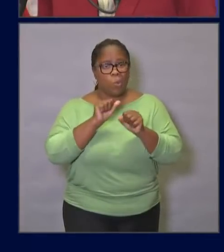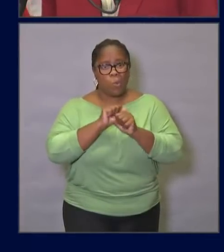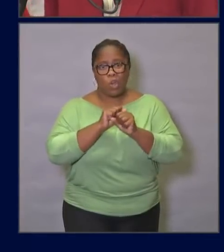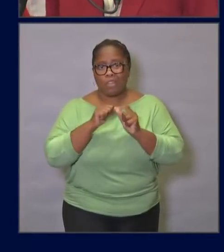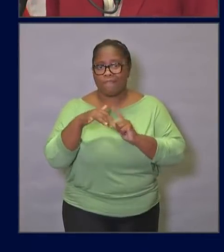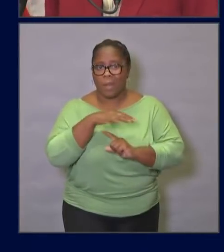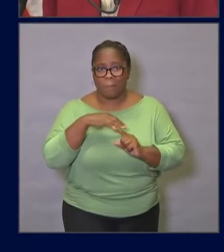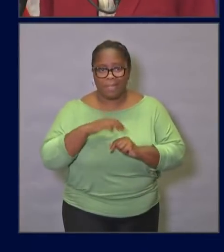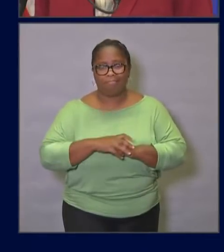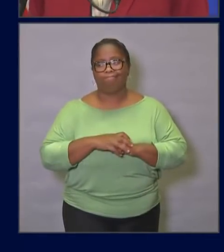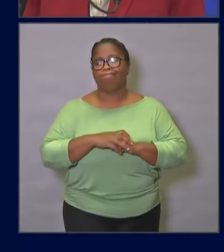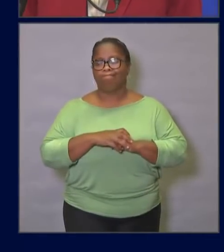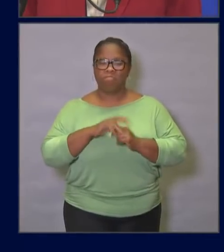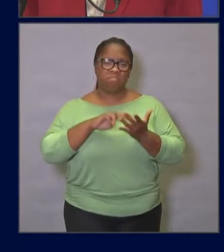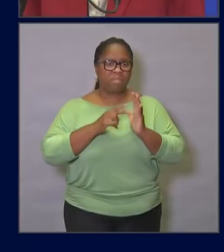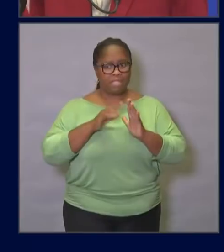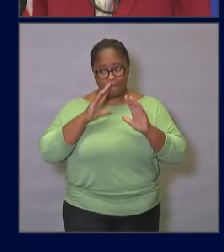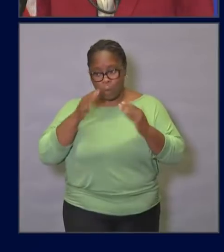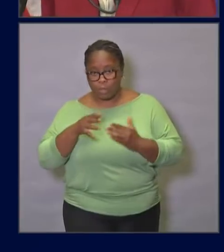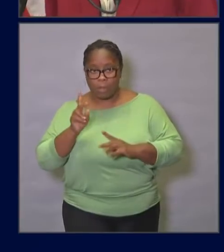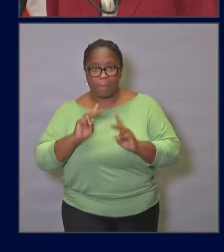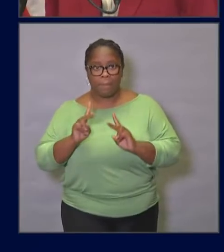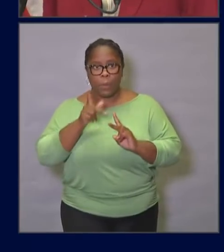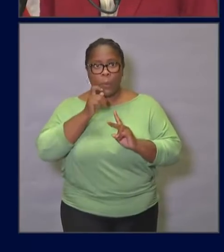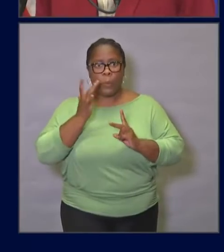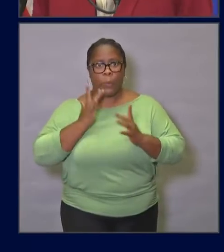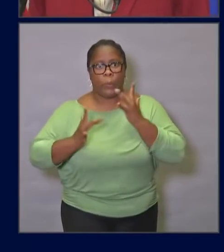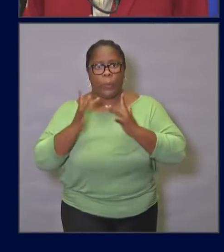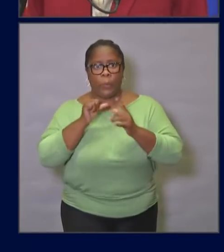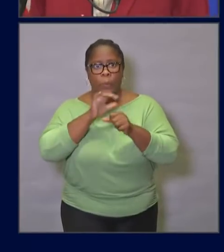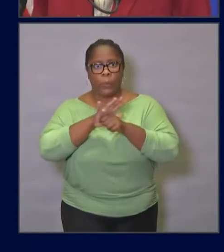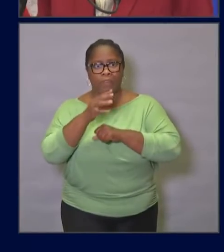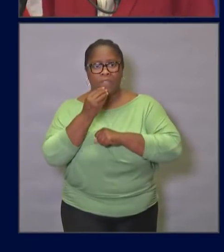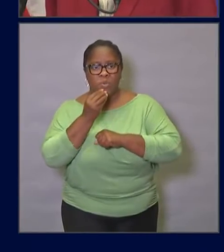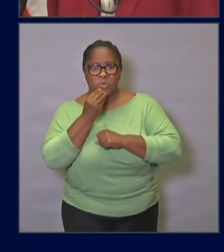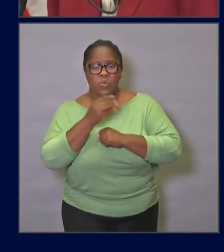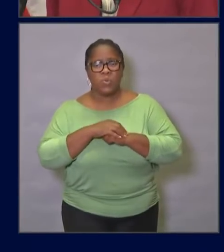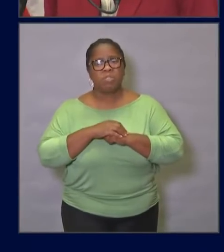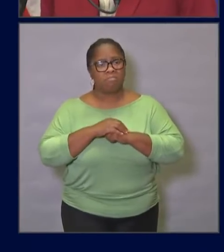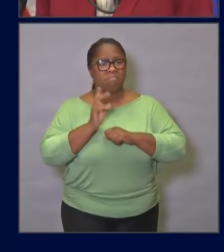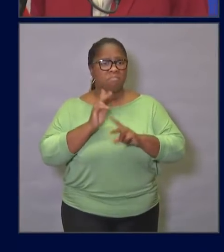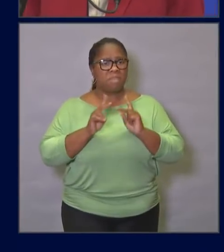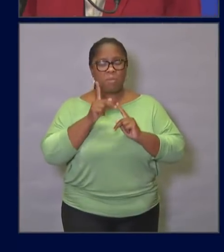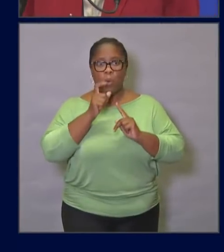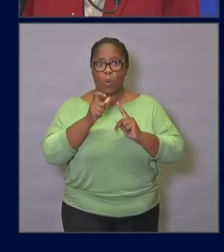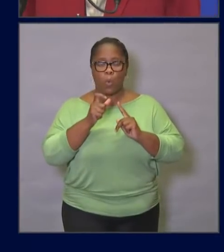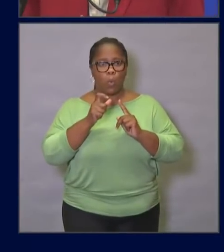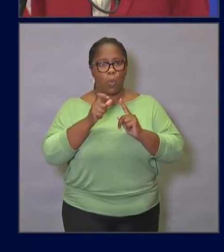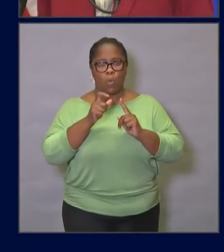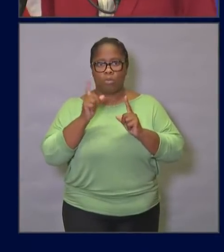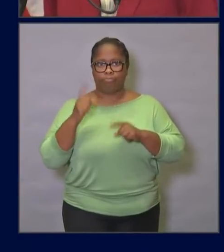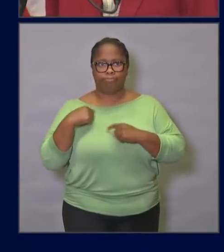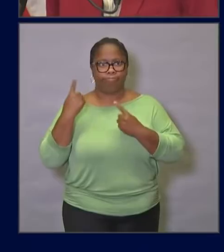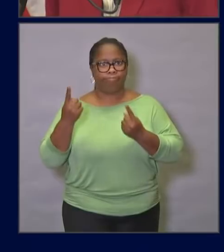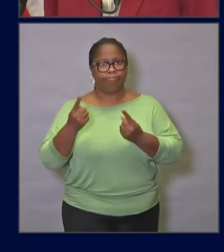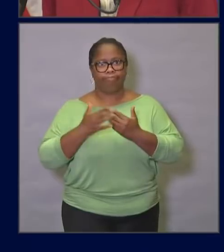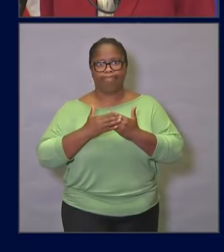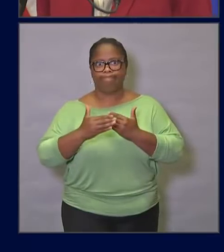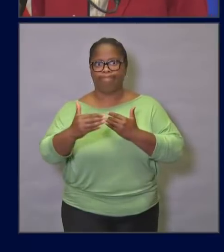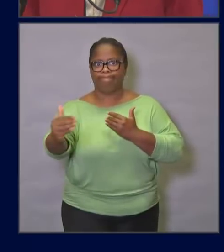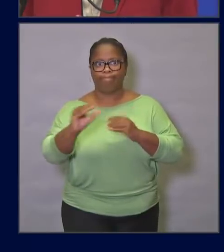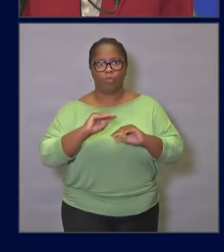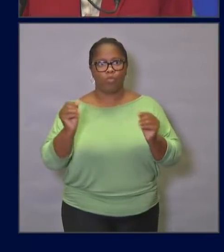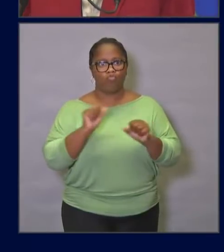It means focusing on those who face food insecurity and those who are experiencing long-term unemployment as a result of the